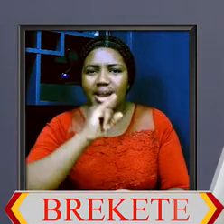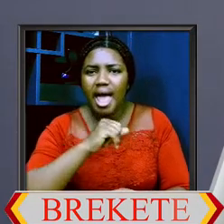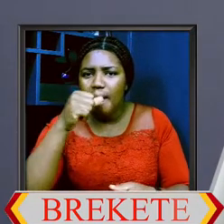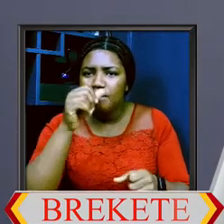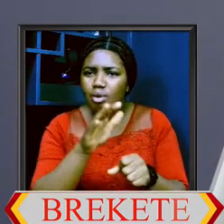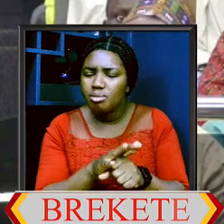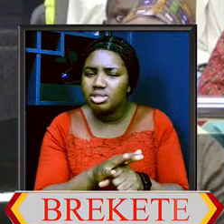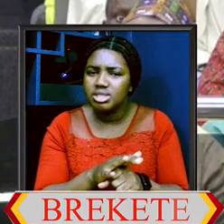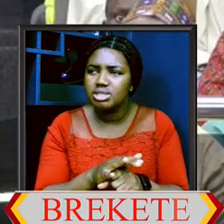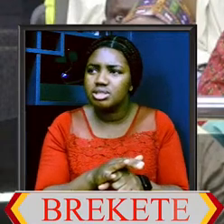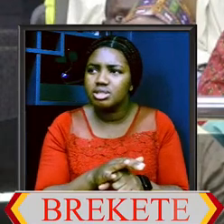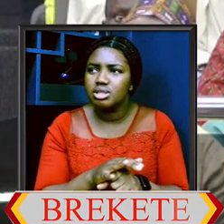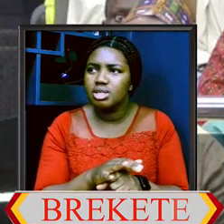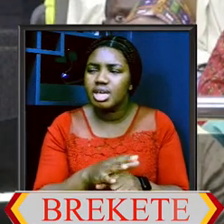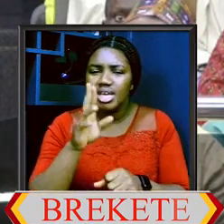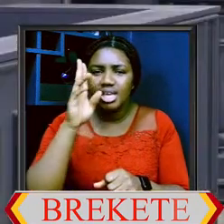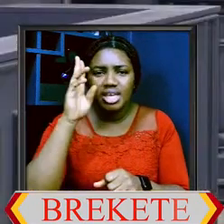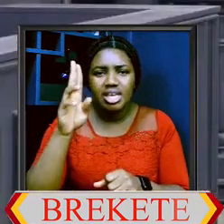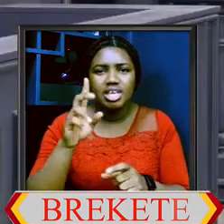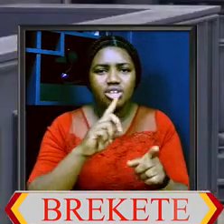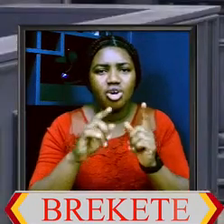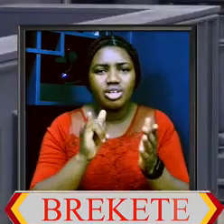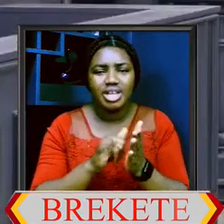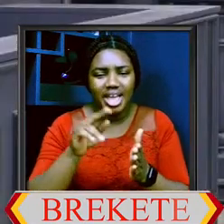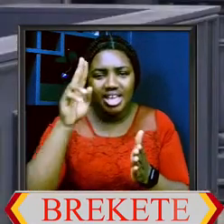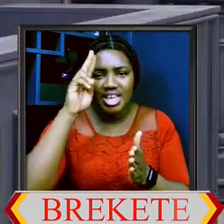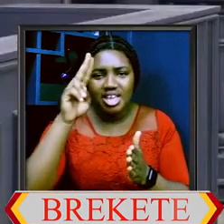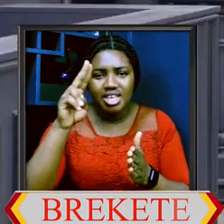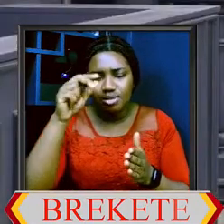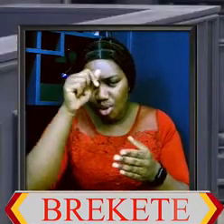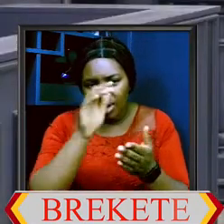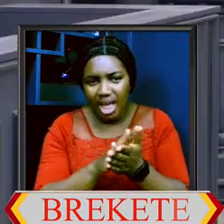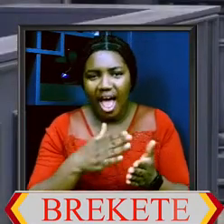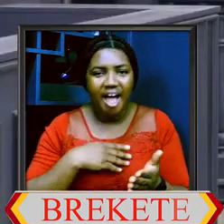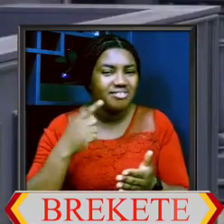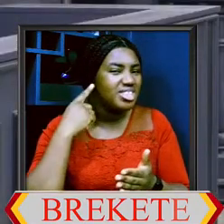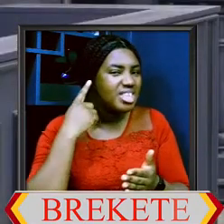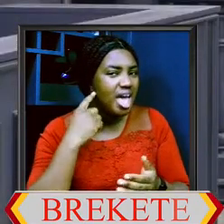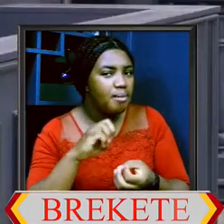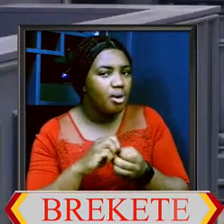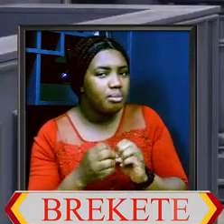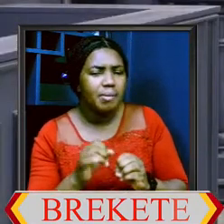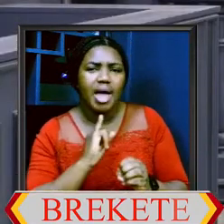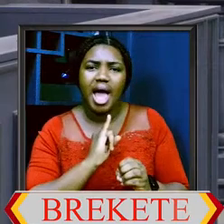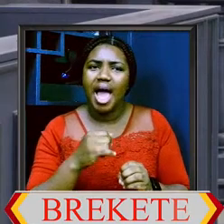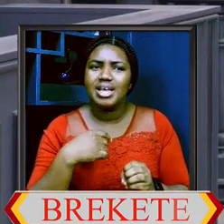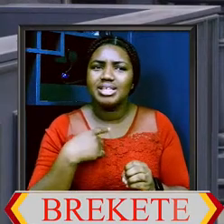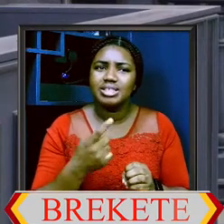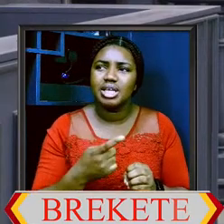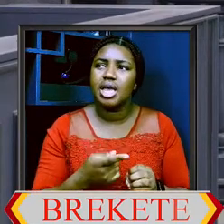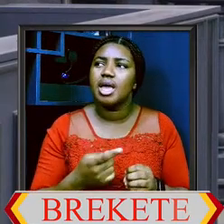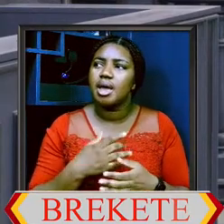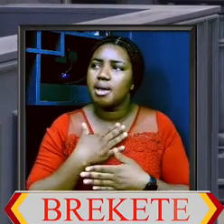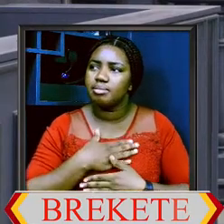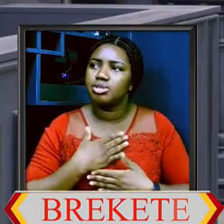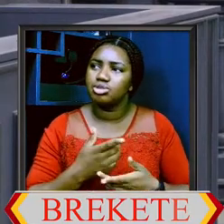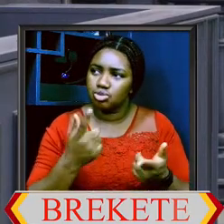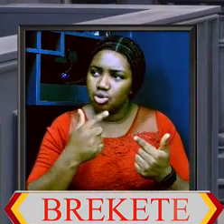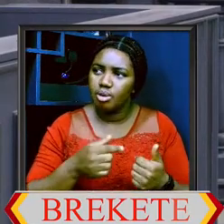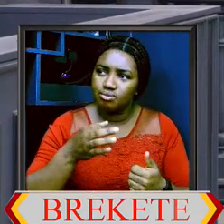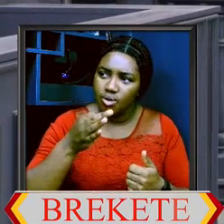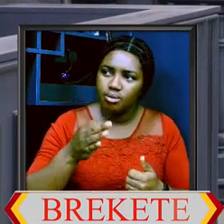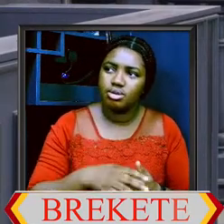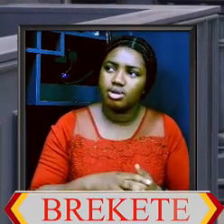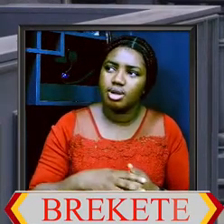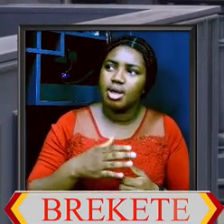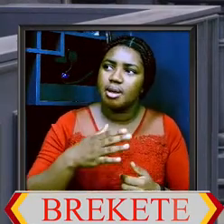I promise talk say in brother get ear problem I say please come forward my